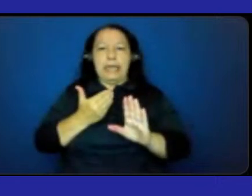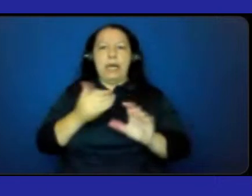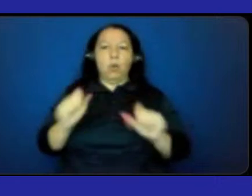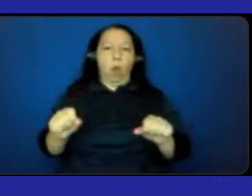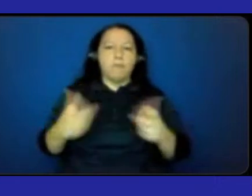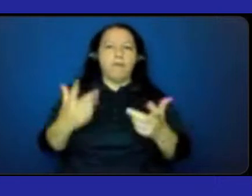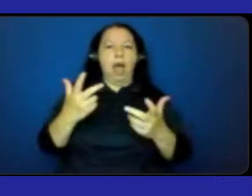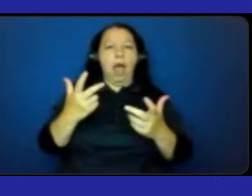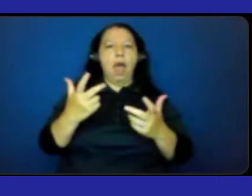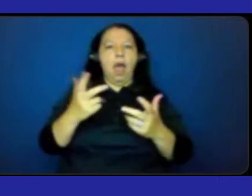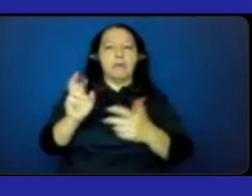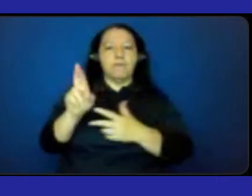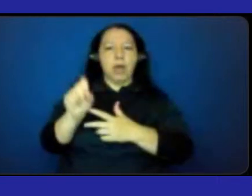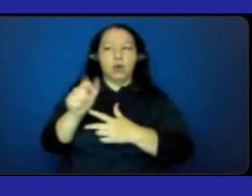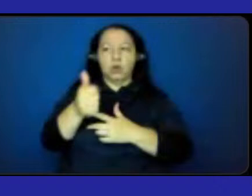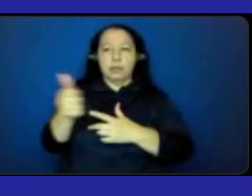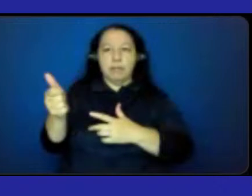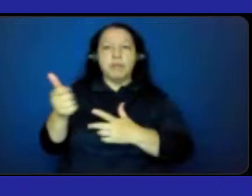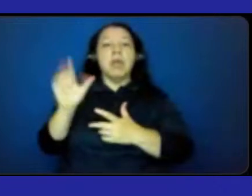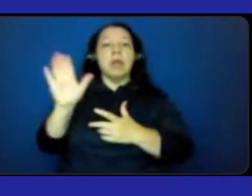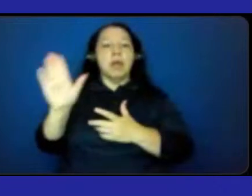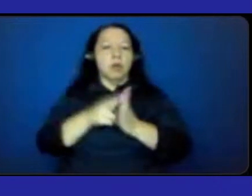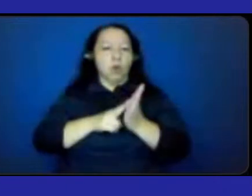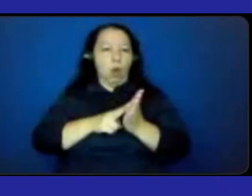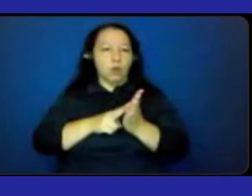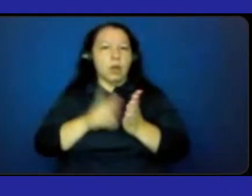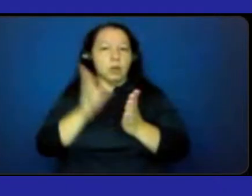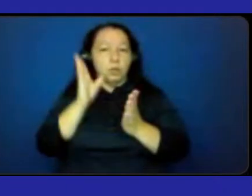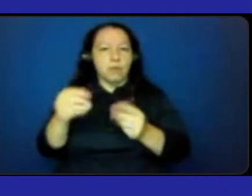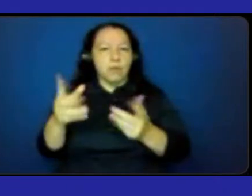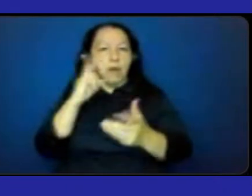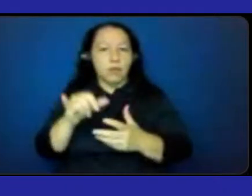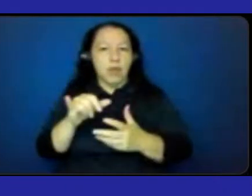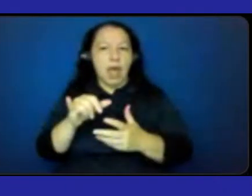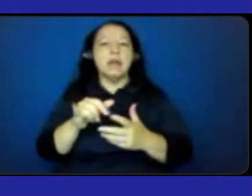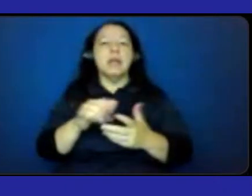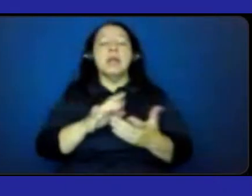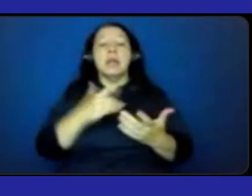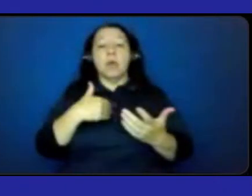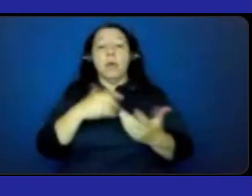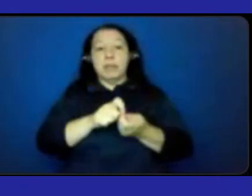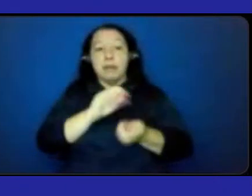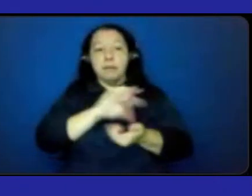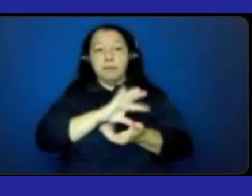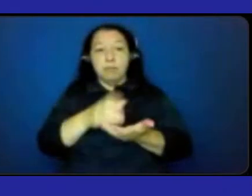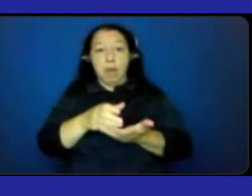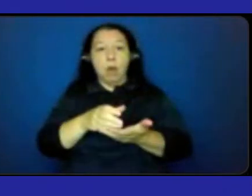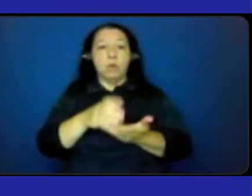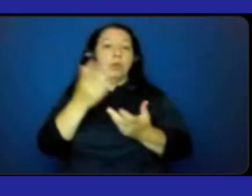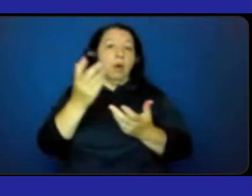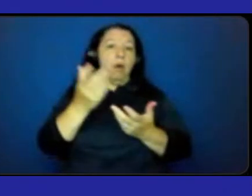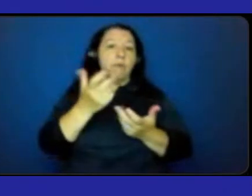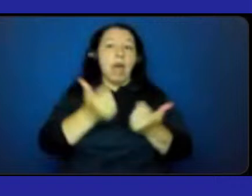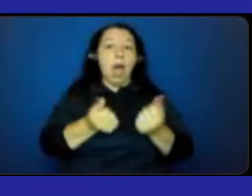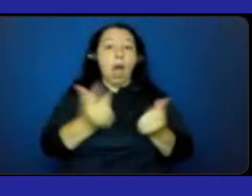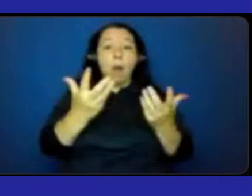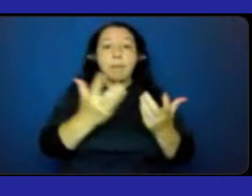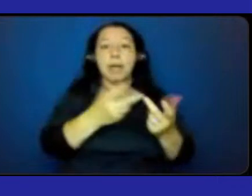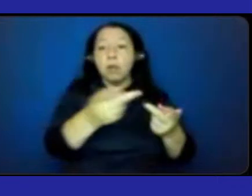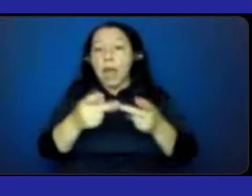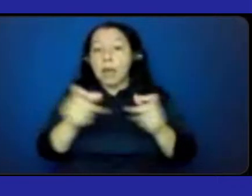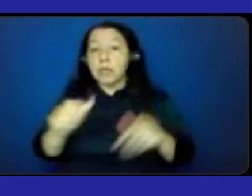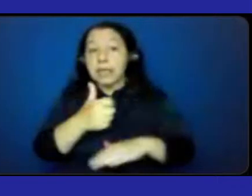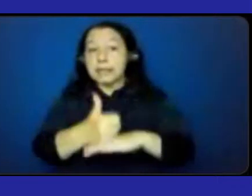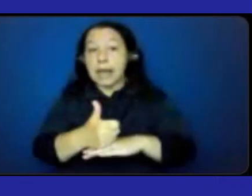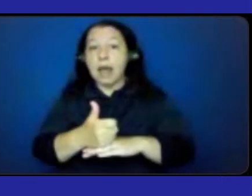contracts will have firm commitments regarding how many testing units and locations a vendor can scale up and on what timeline. For a surge